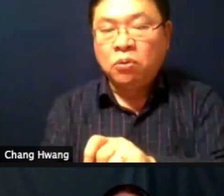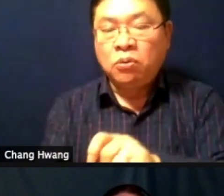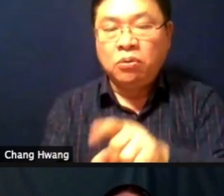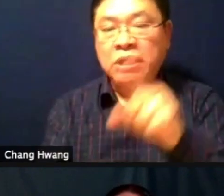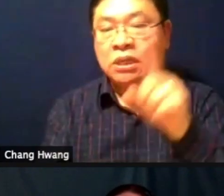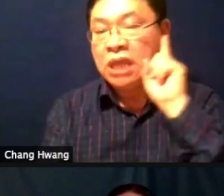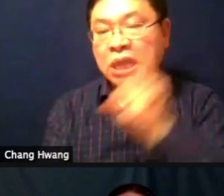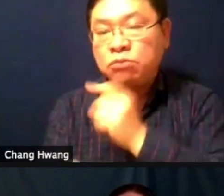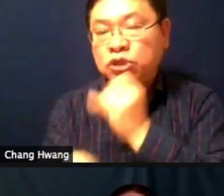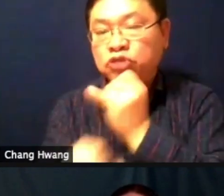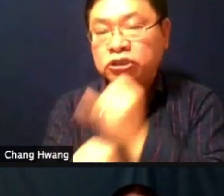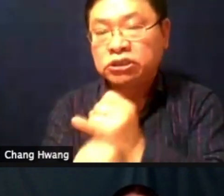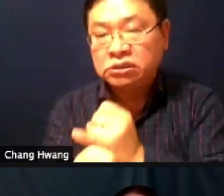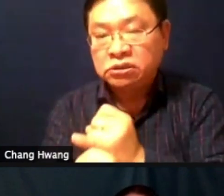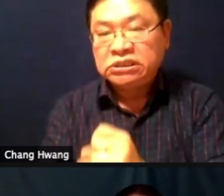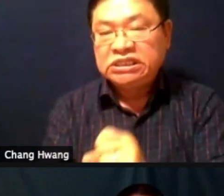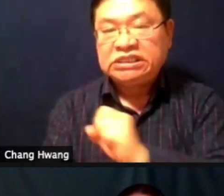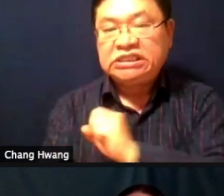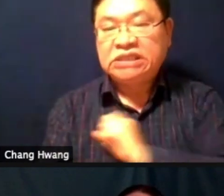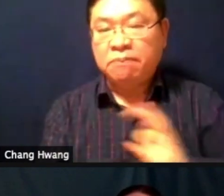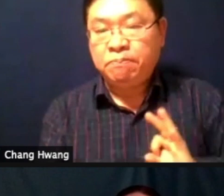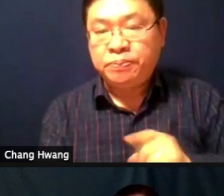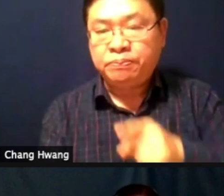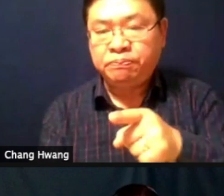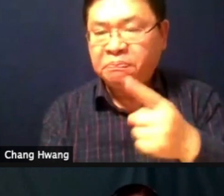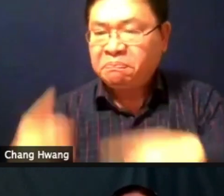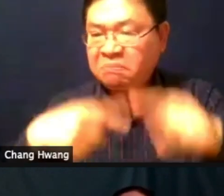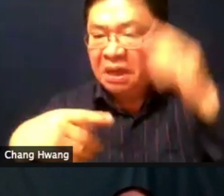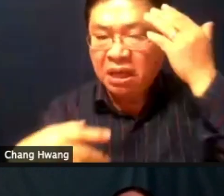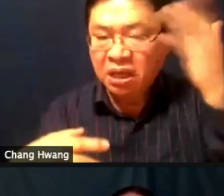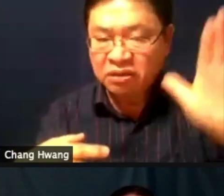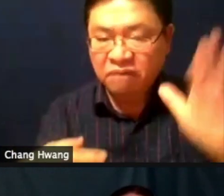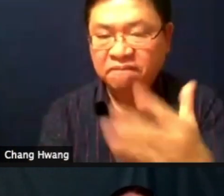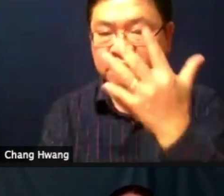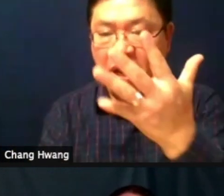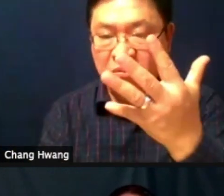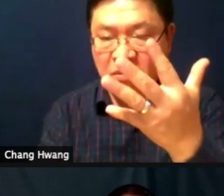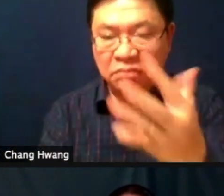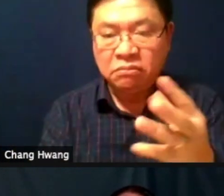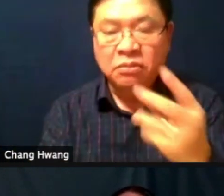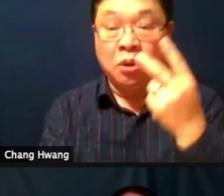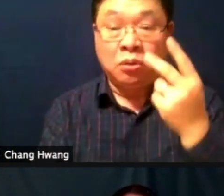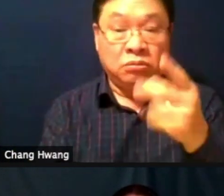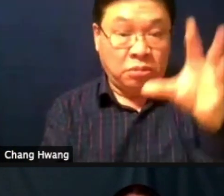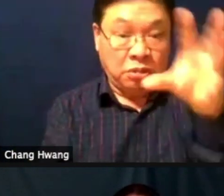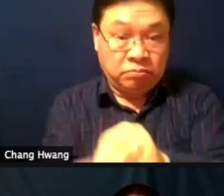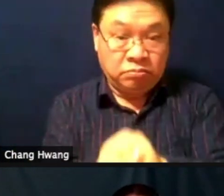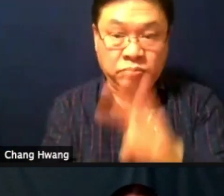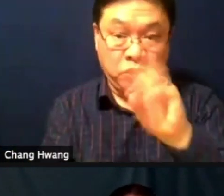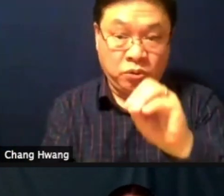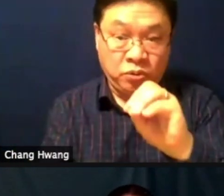sign language, and we have record of 35 parents of deaf students taking the sign language, as well as 5 employees